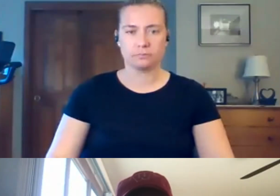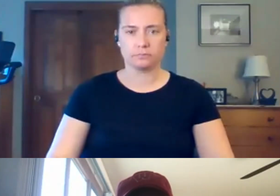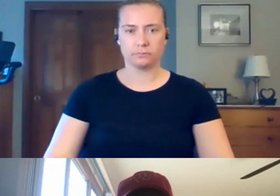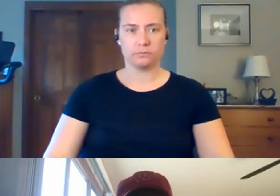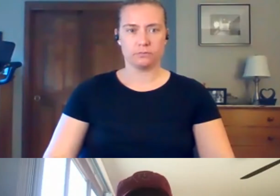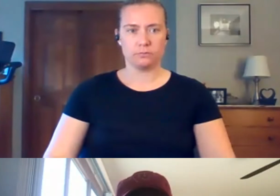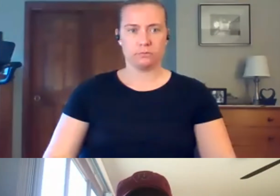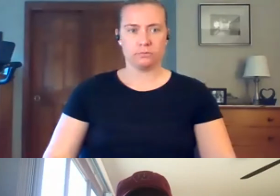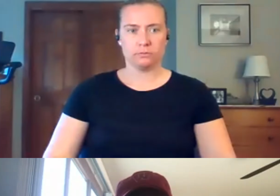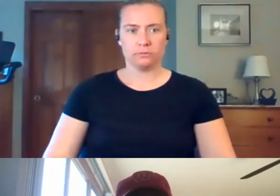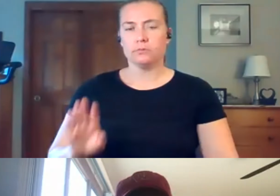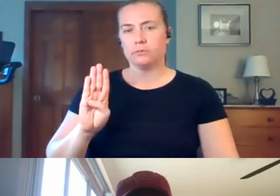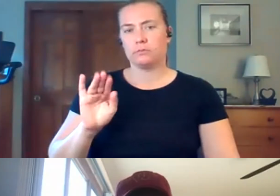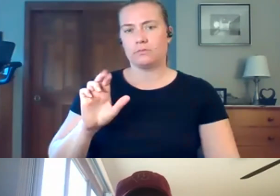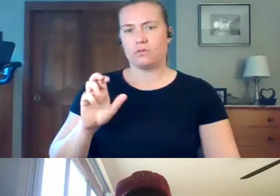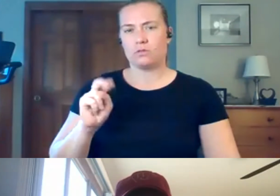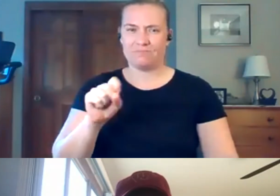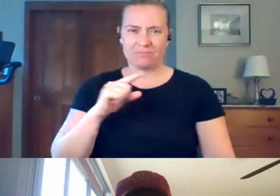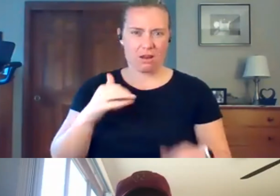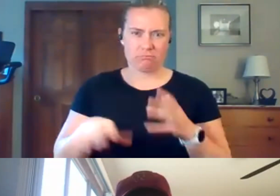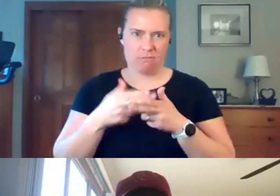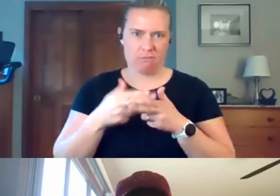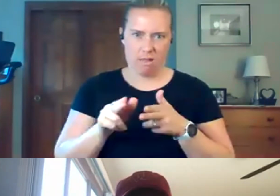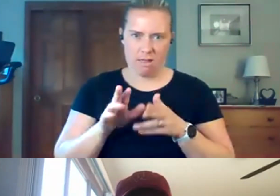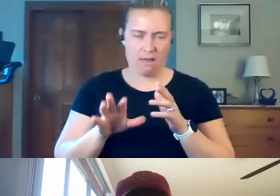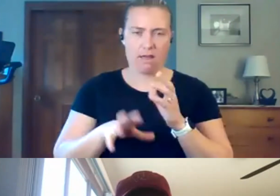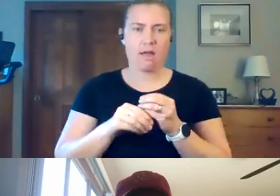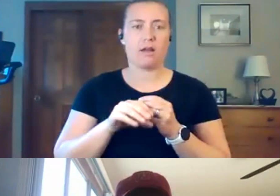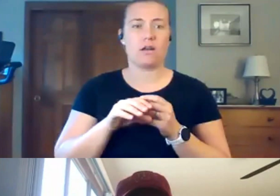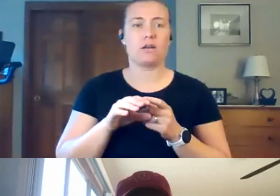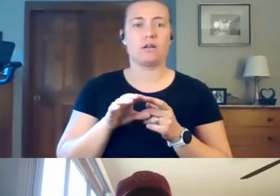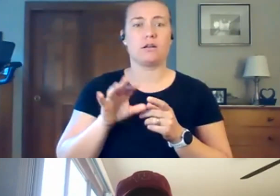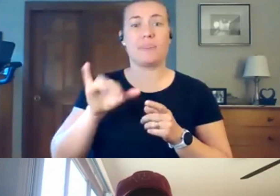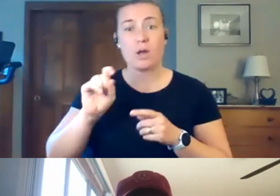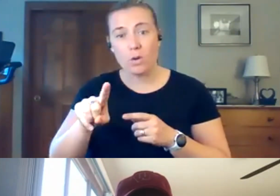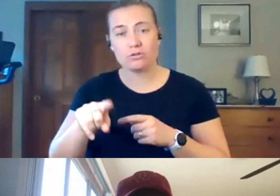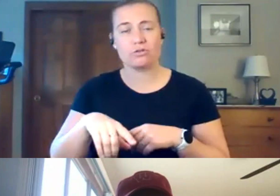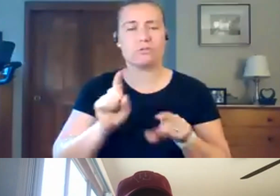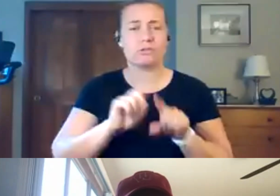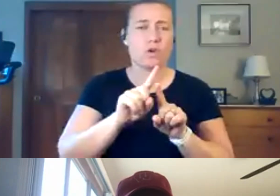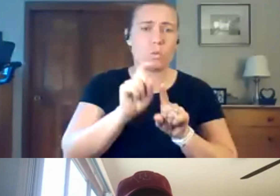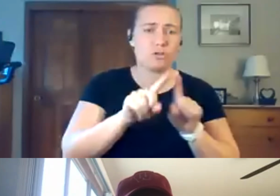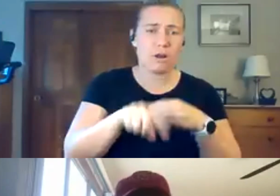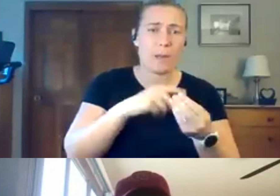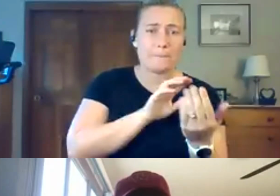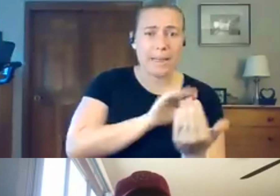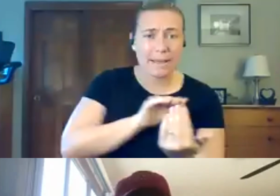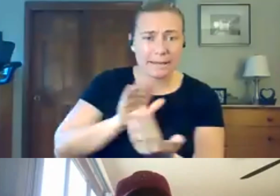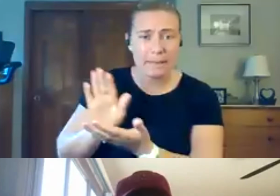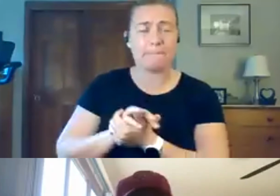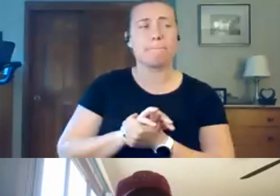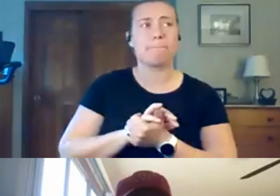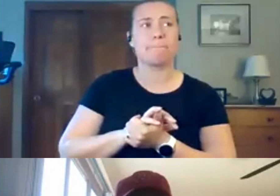And the other thing I would add quickly is just with all of this stuff, with that question and with questions about mechanisms, et cetera, I